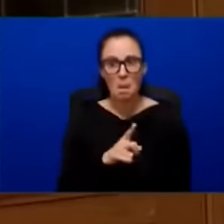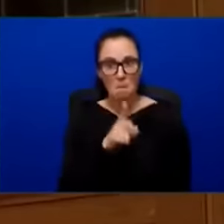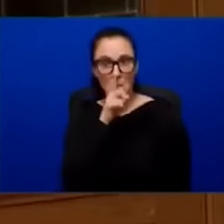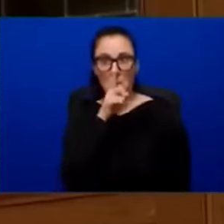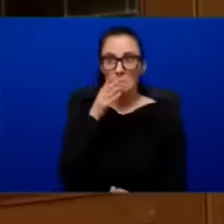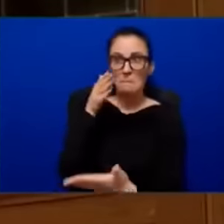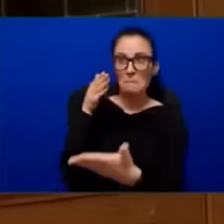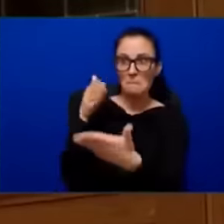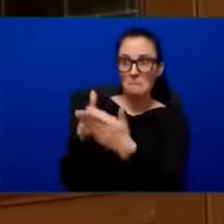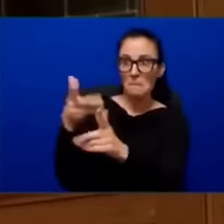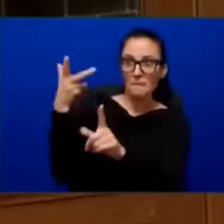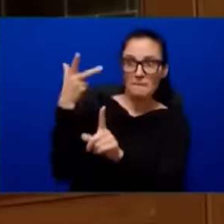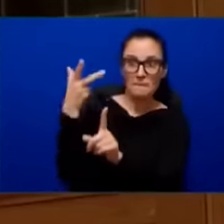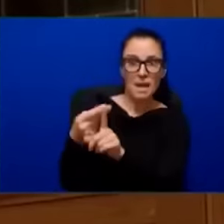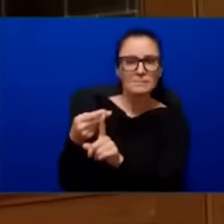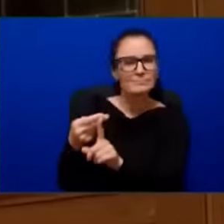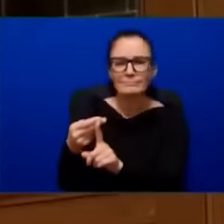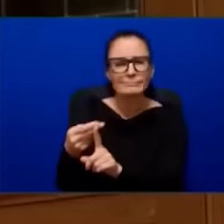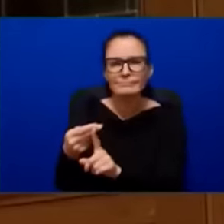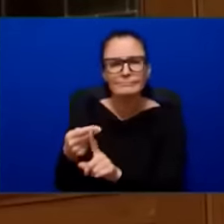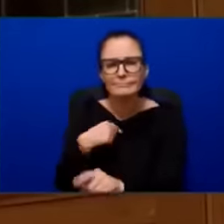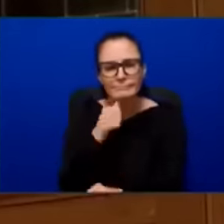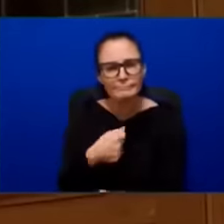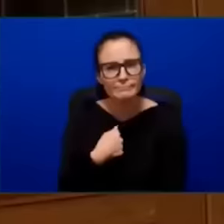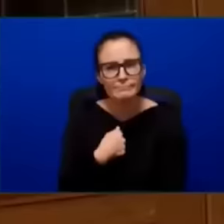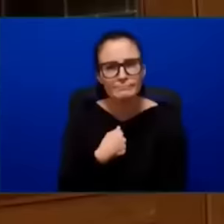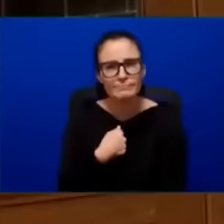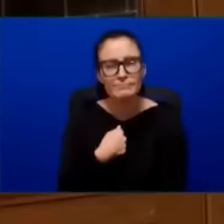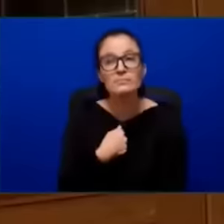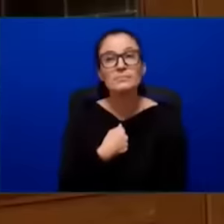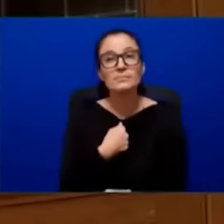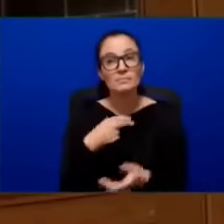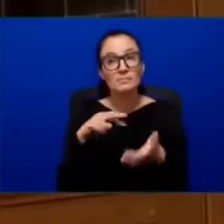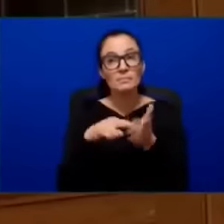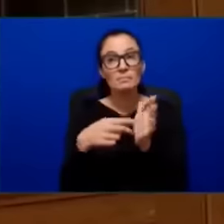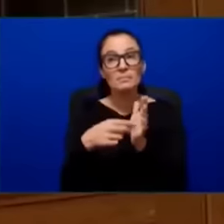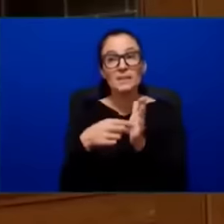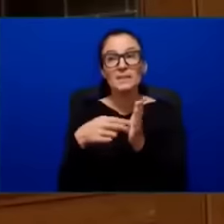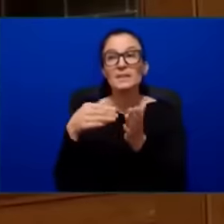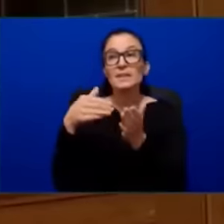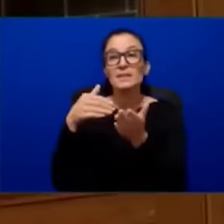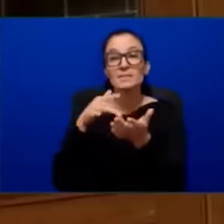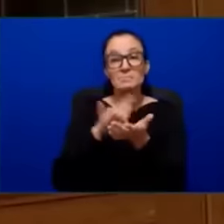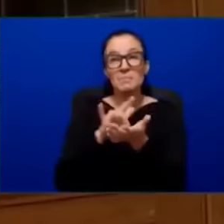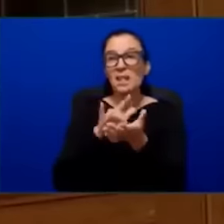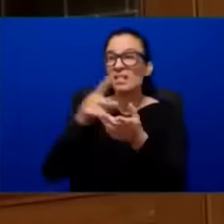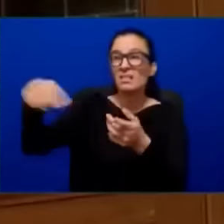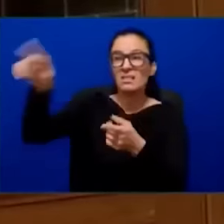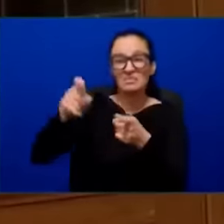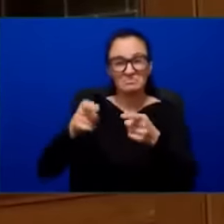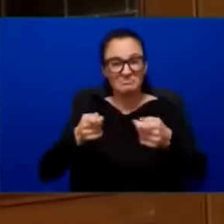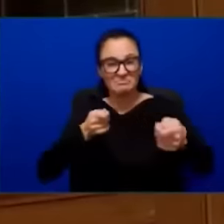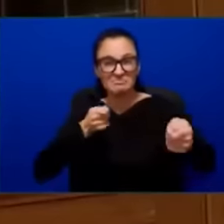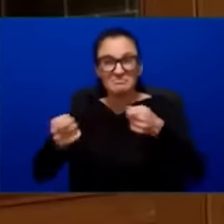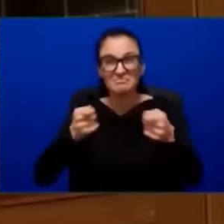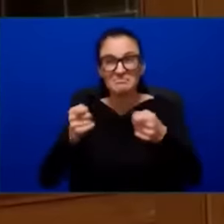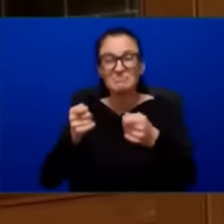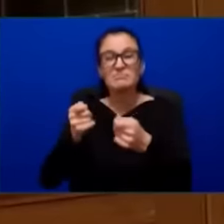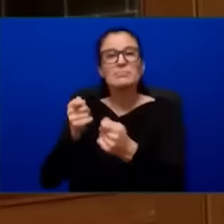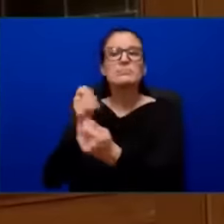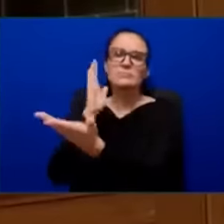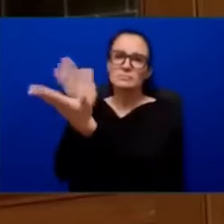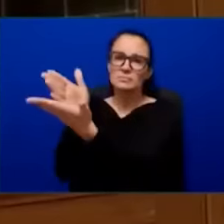It is about ending the medical tyranny of this NDP government and Dr. Bonnie Henry. Enough cajoling,